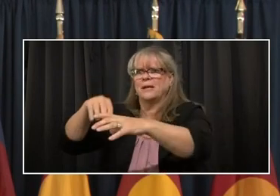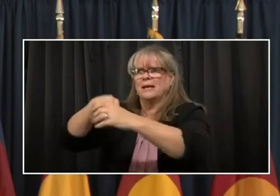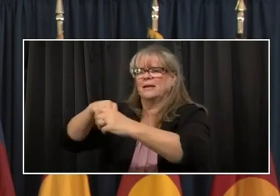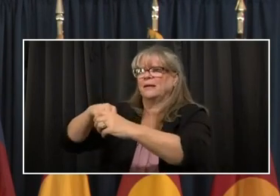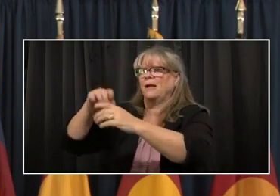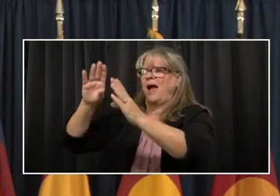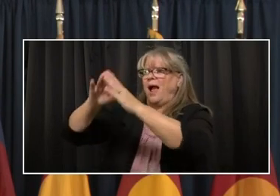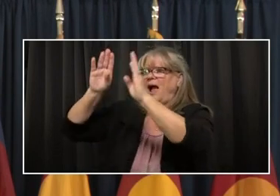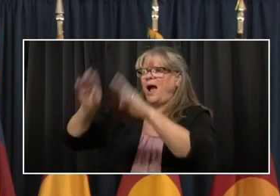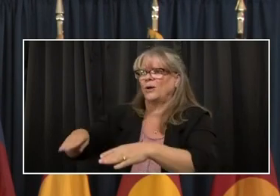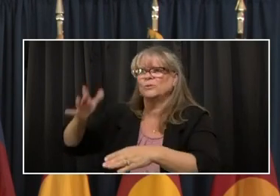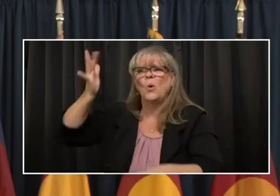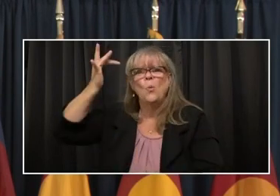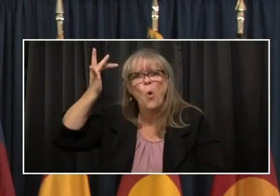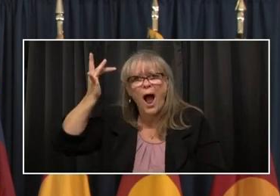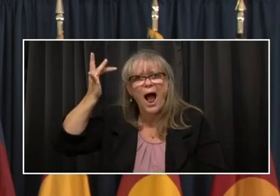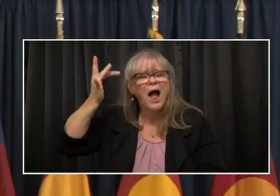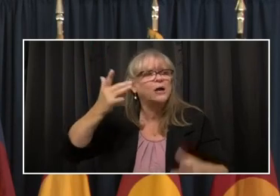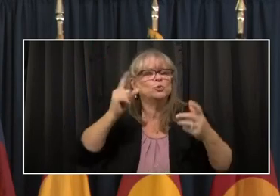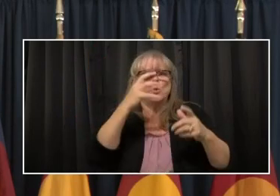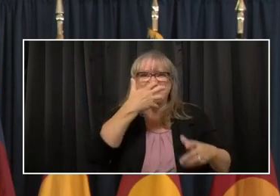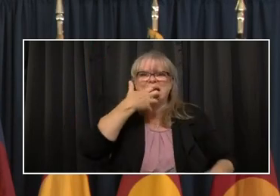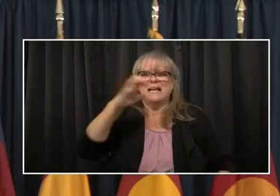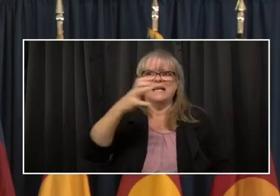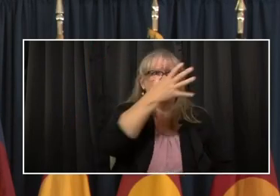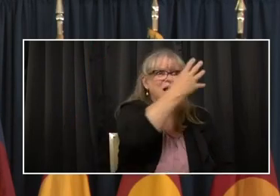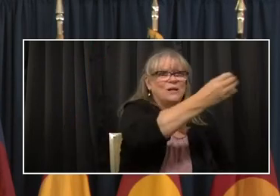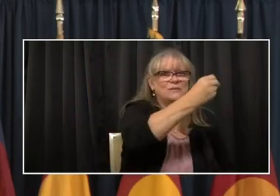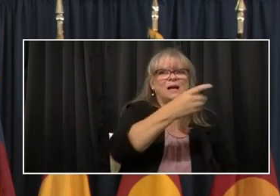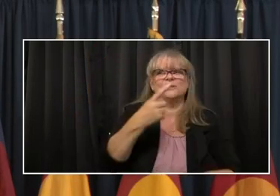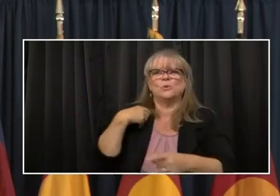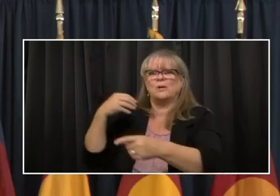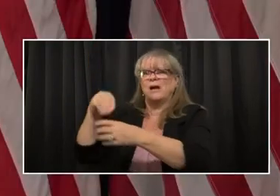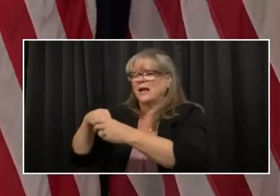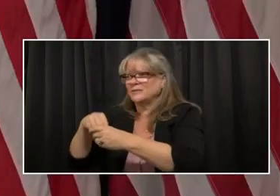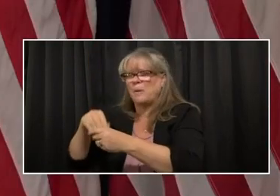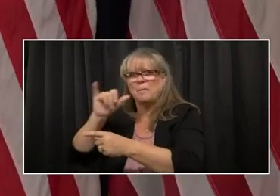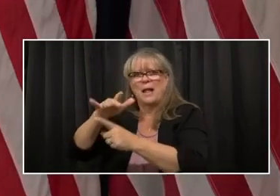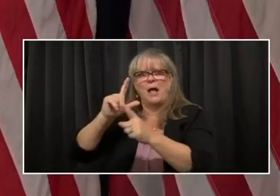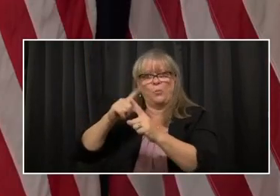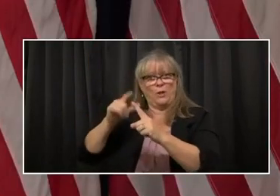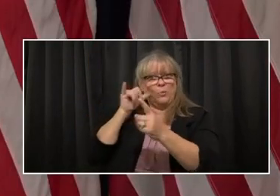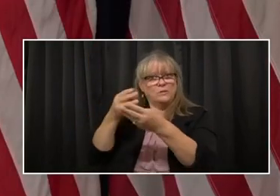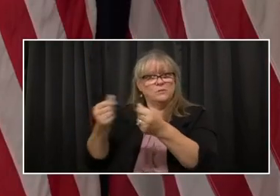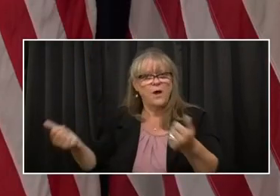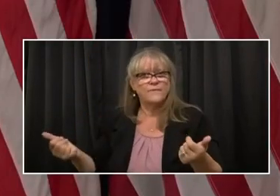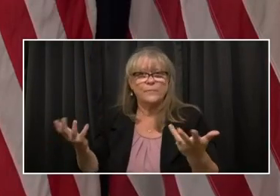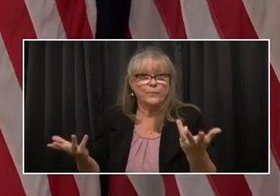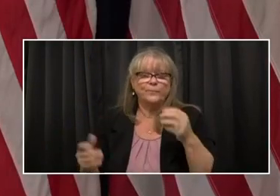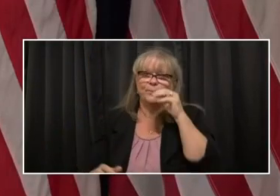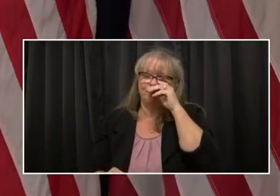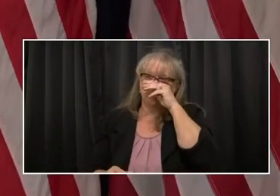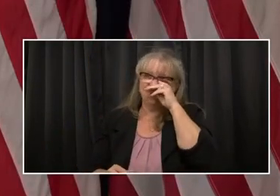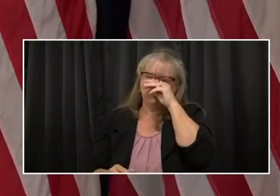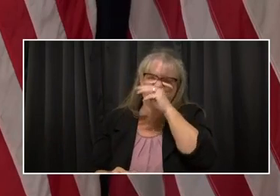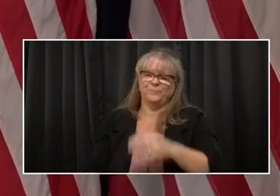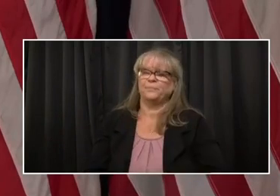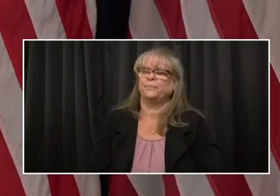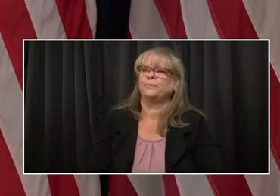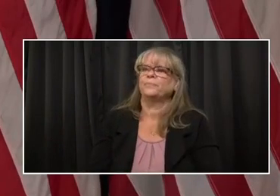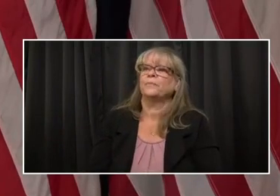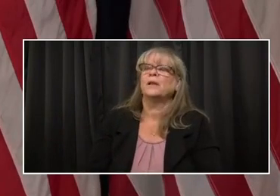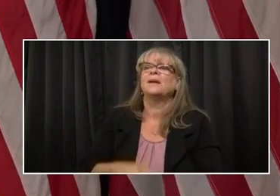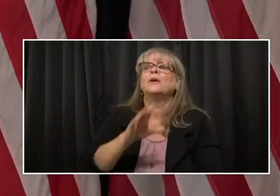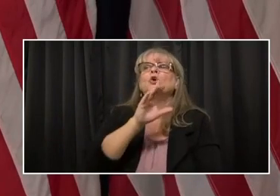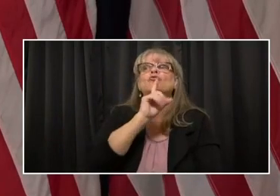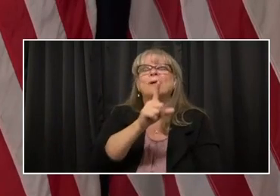disease to spread much quicker, and how you guys might address that and get the public message out. Yeah, and I would say ski season is a part of that. We